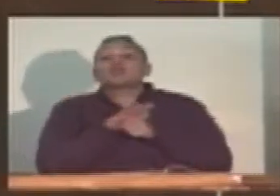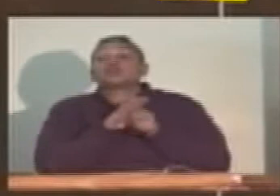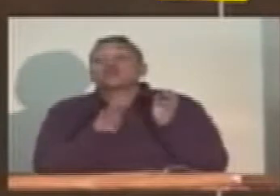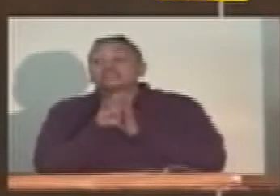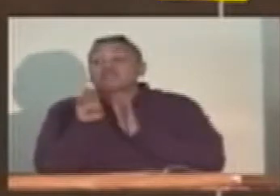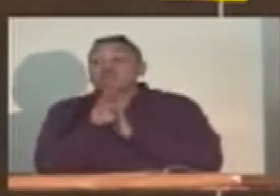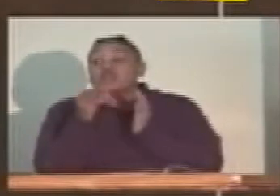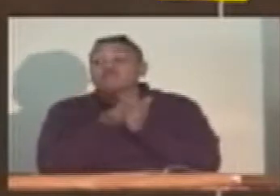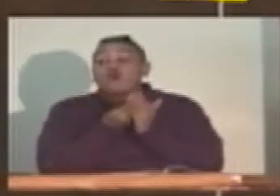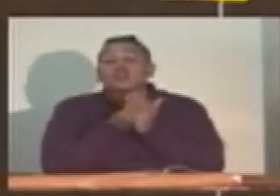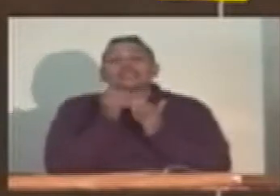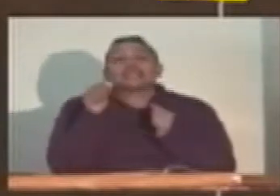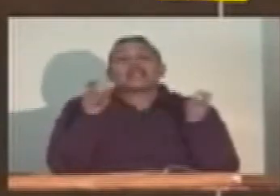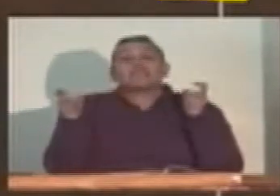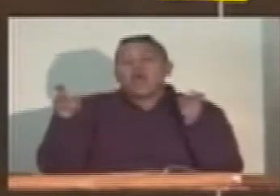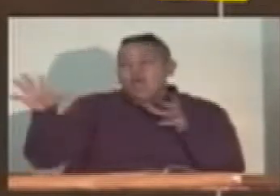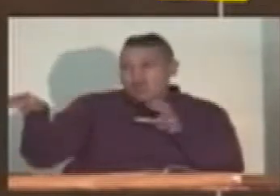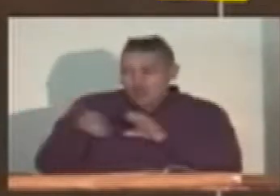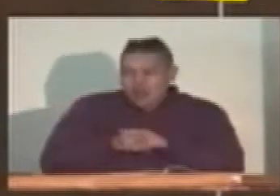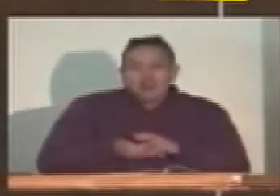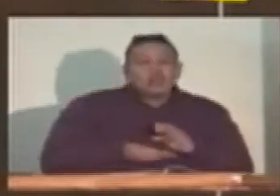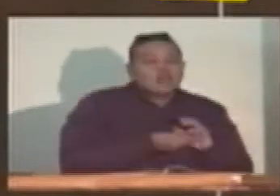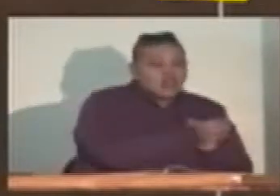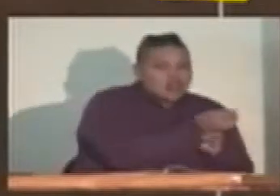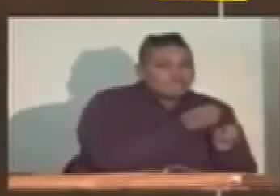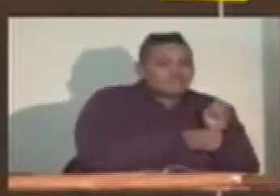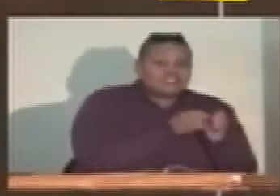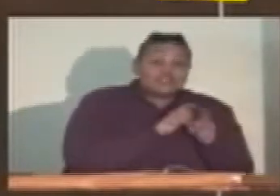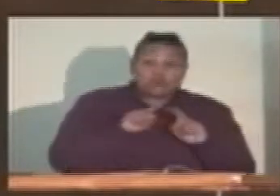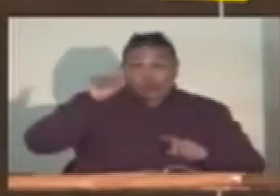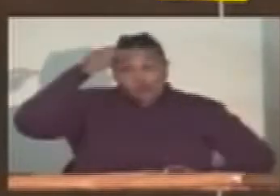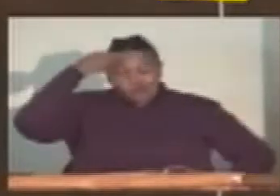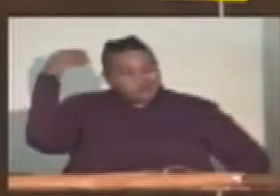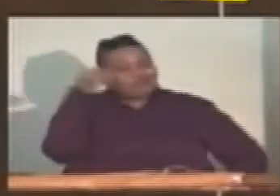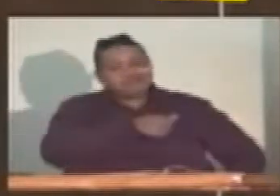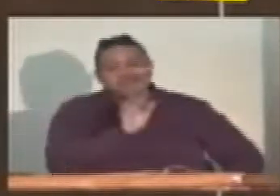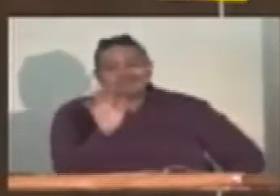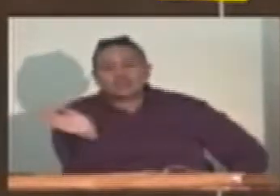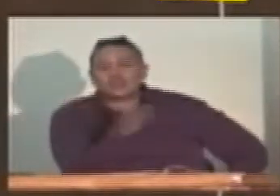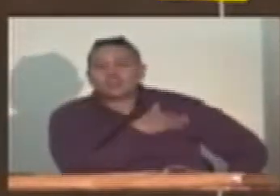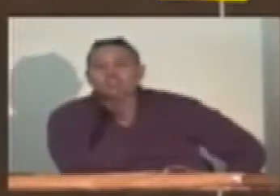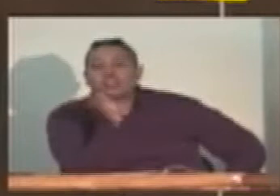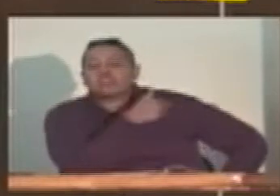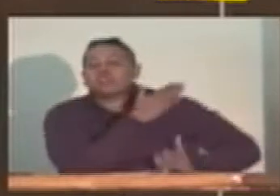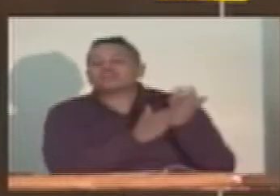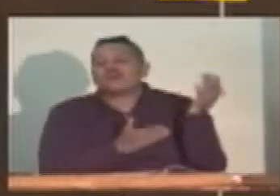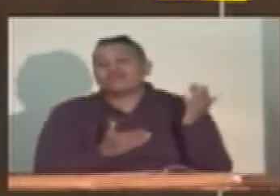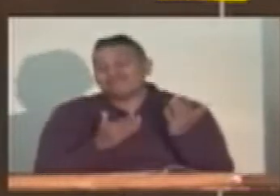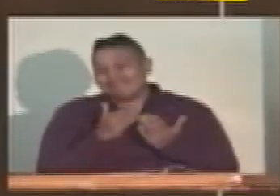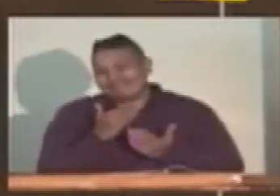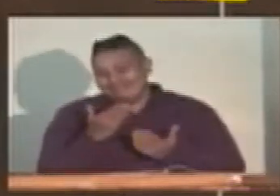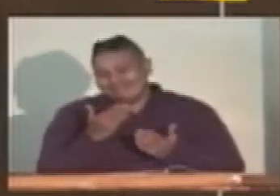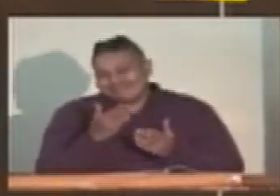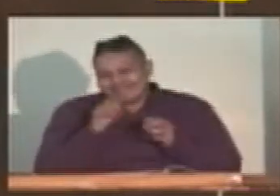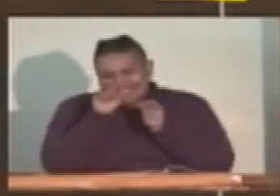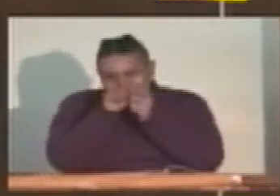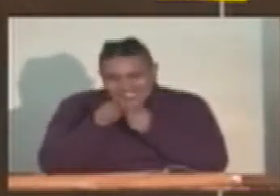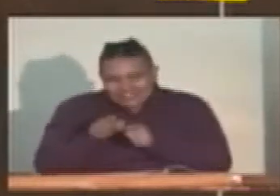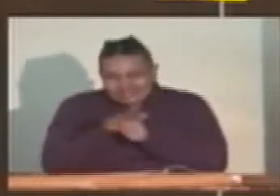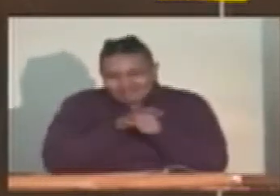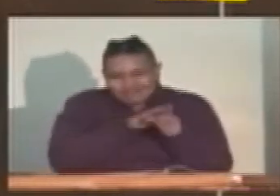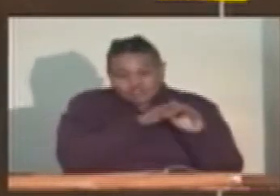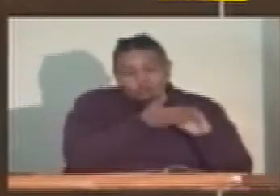Fund, can manage to incorporate remedial and temporary works. We have talked about this maintenance issue